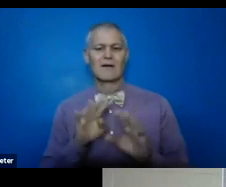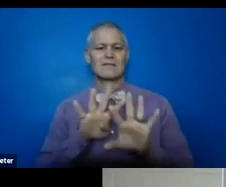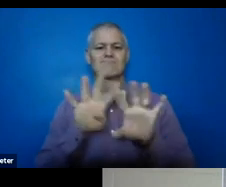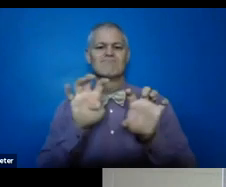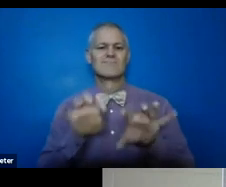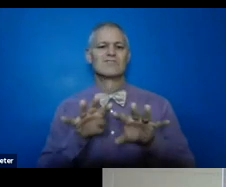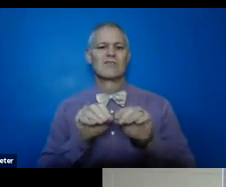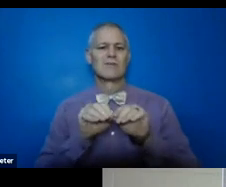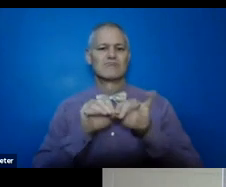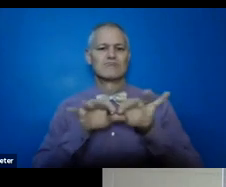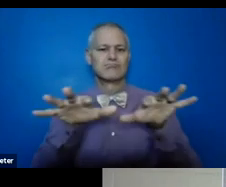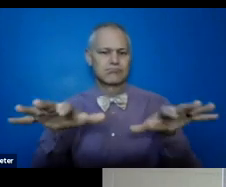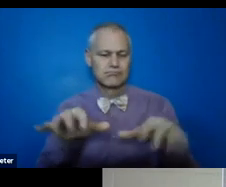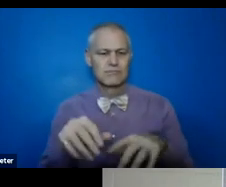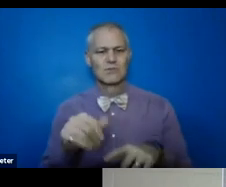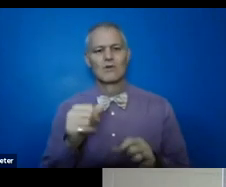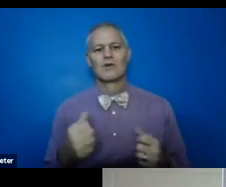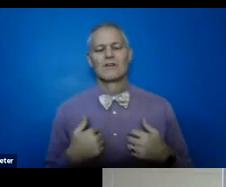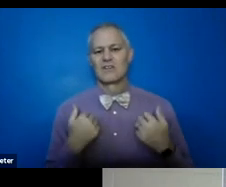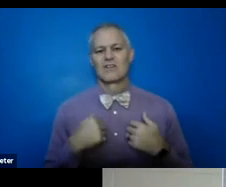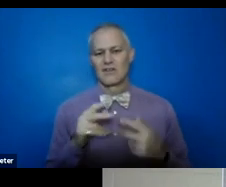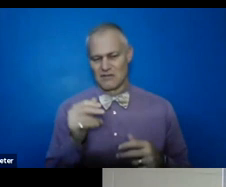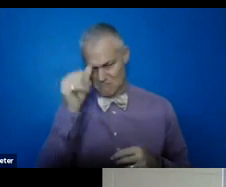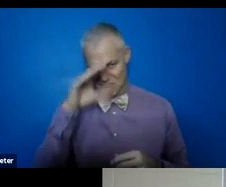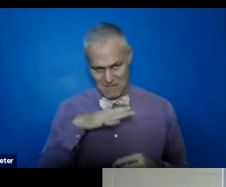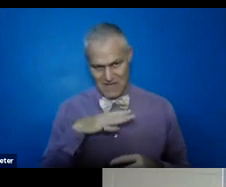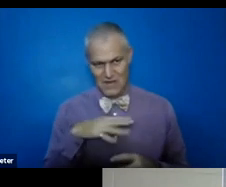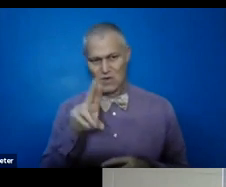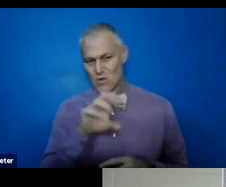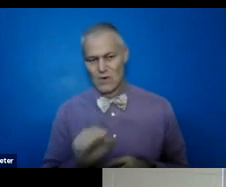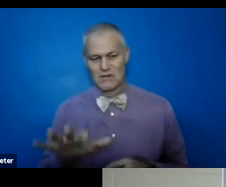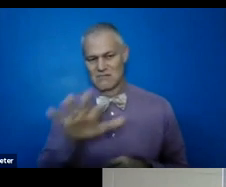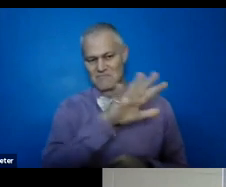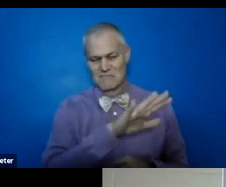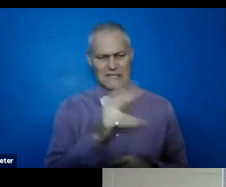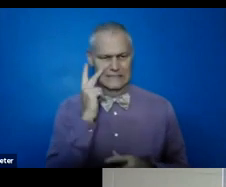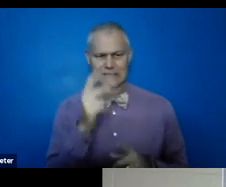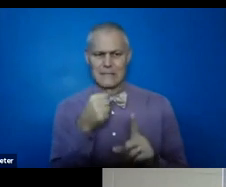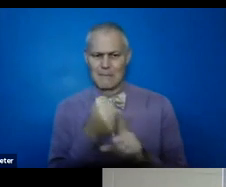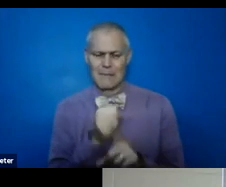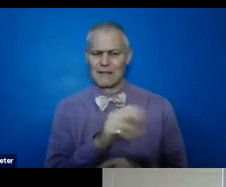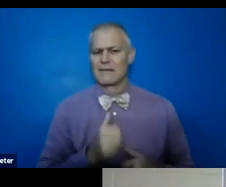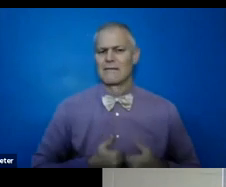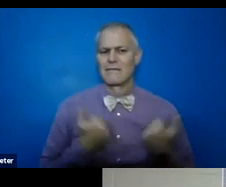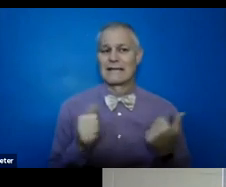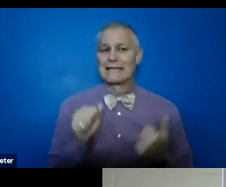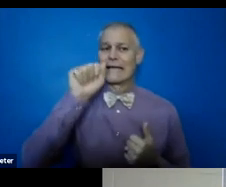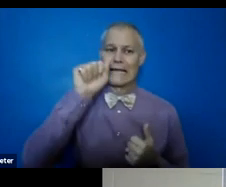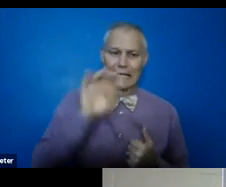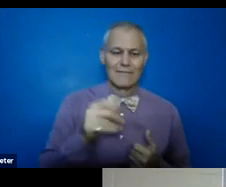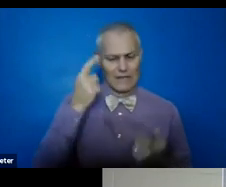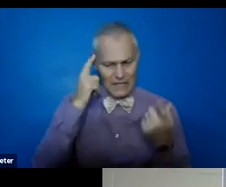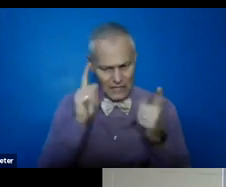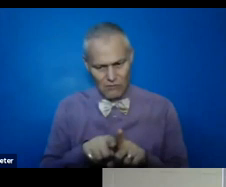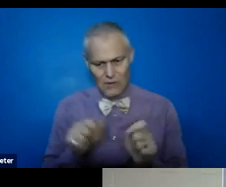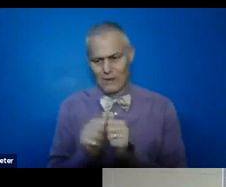to the entire population of young men in the United States and see what does it actually impact on their lives if they agree more strongly